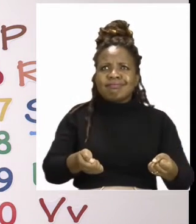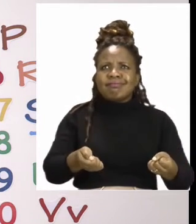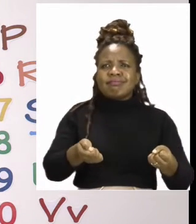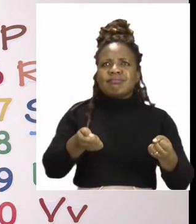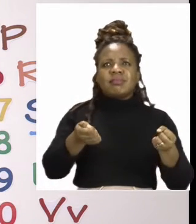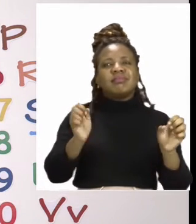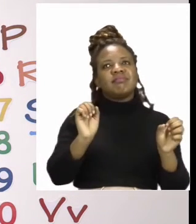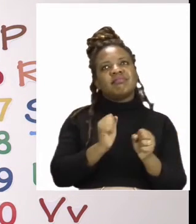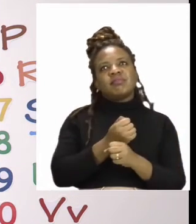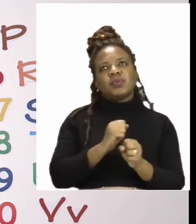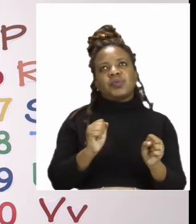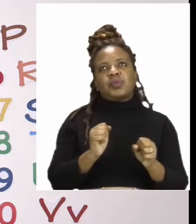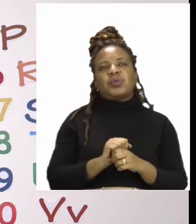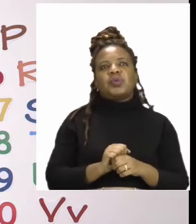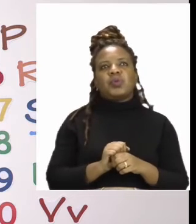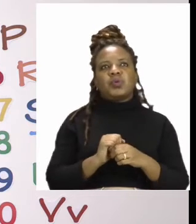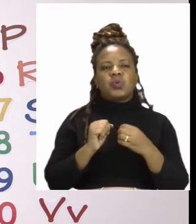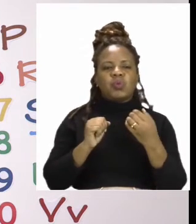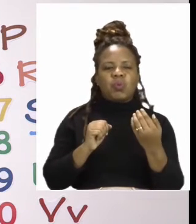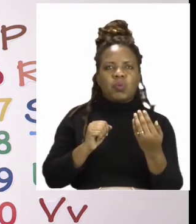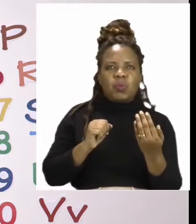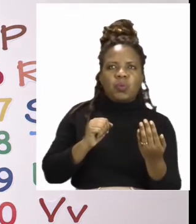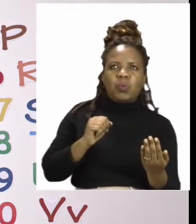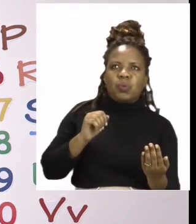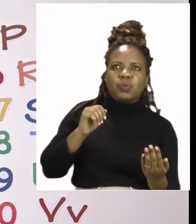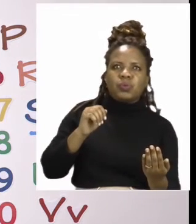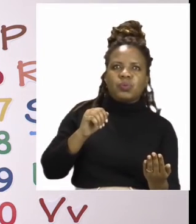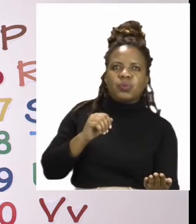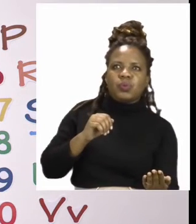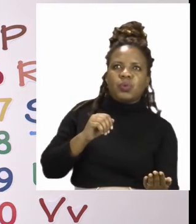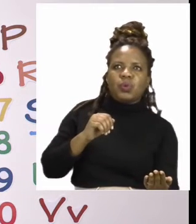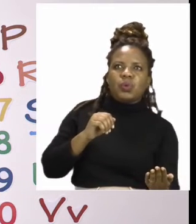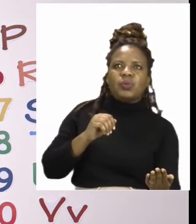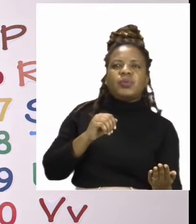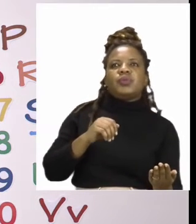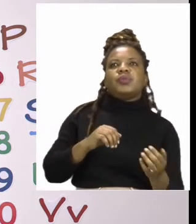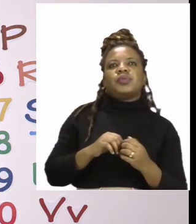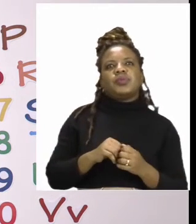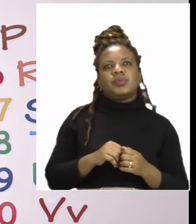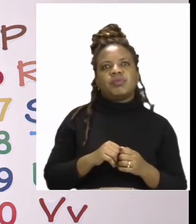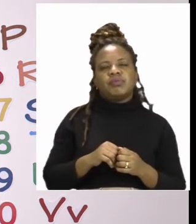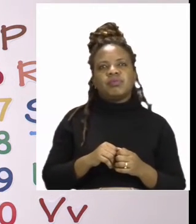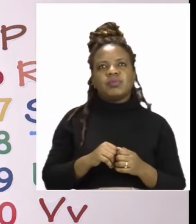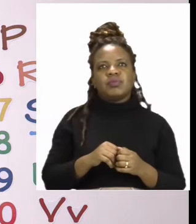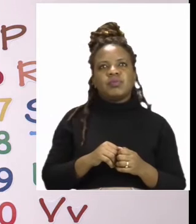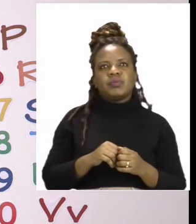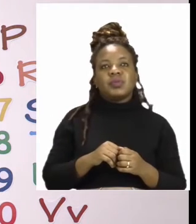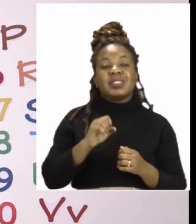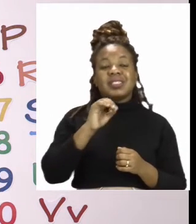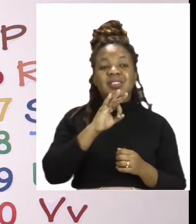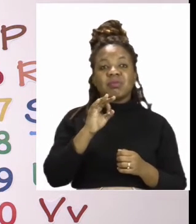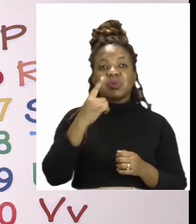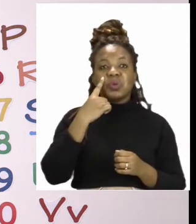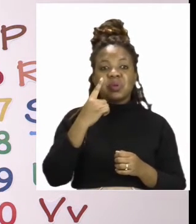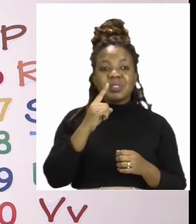to help me. So it will be lower on the ground. So this part, if you see that it